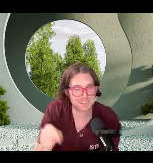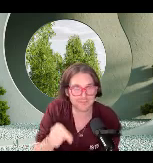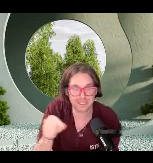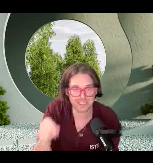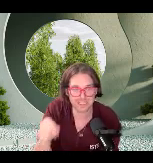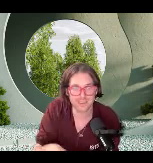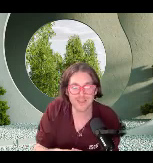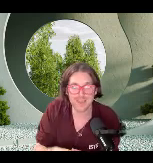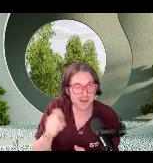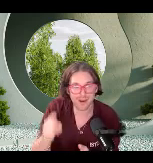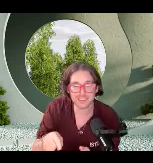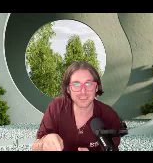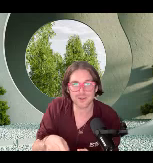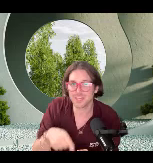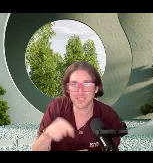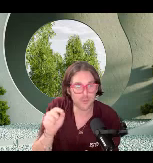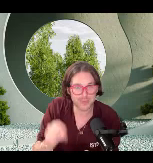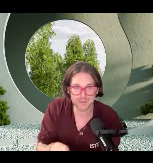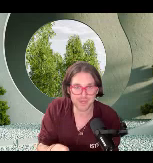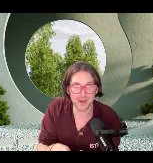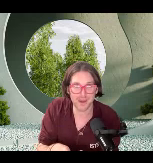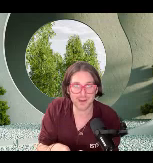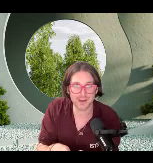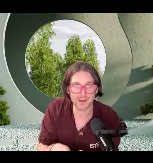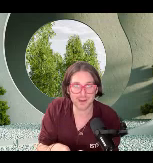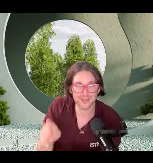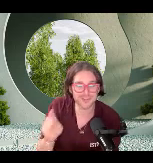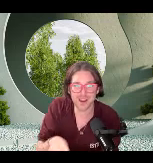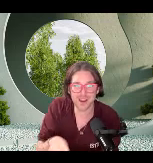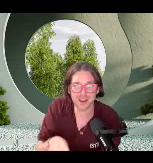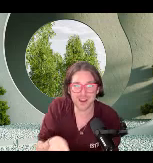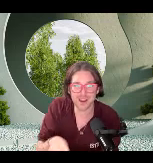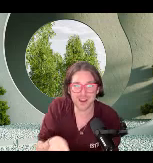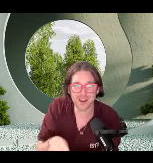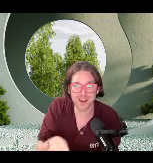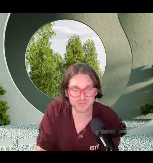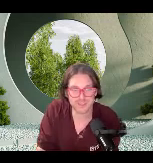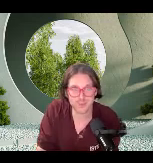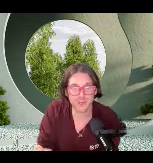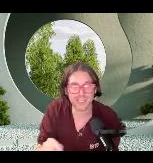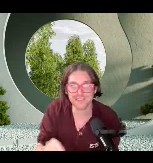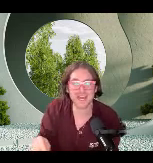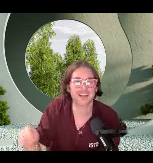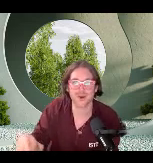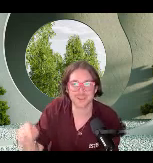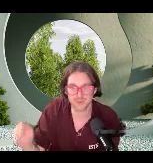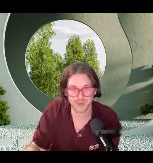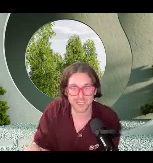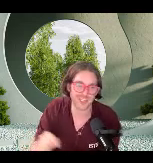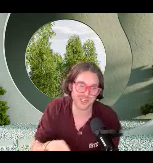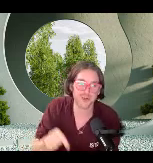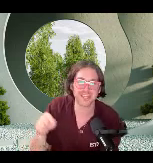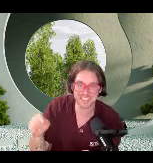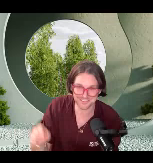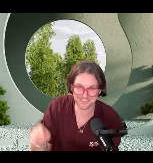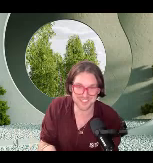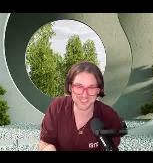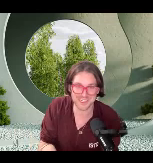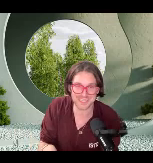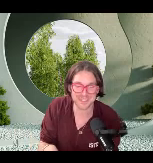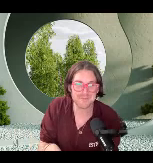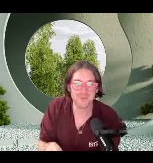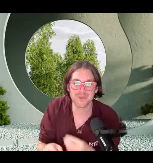up one specific thing. That car key is only going to open up the car. If you try to use that car key on your house front door, it's not going to work and you're going to